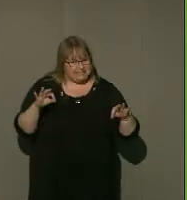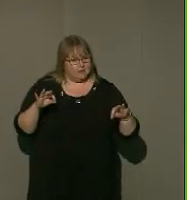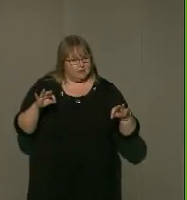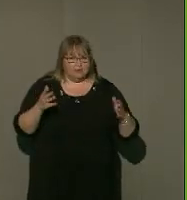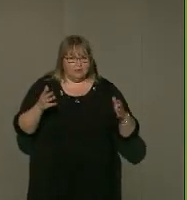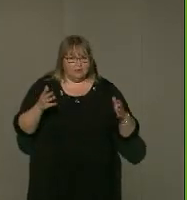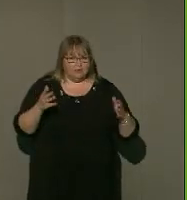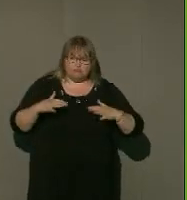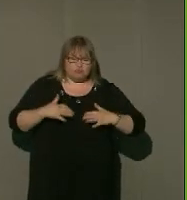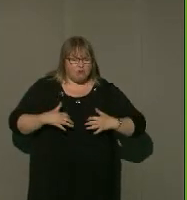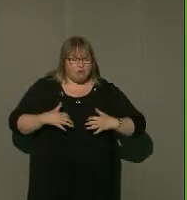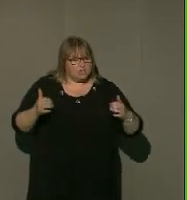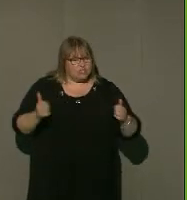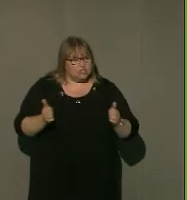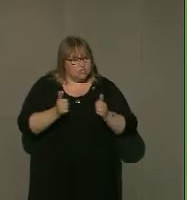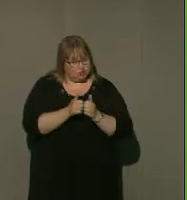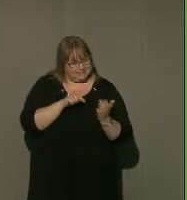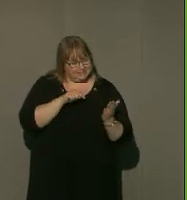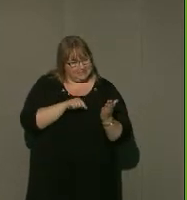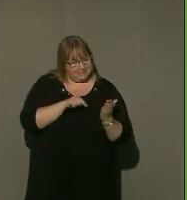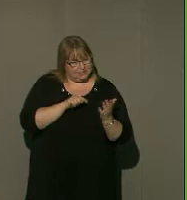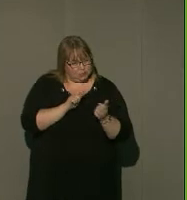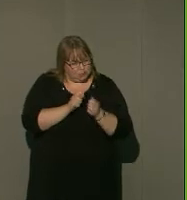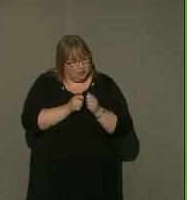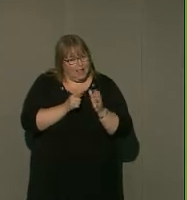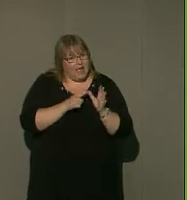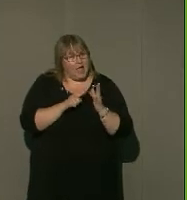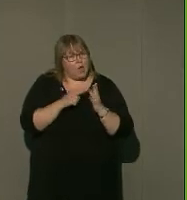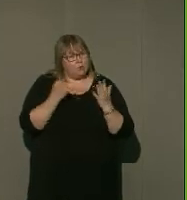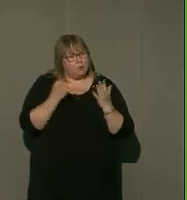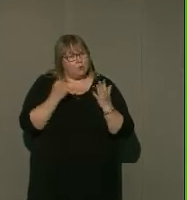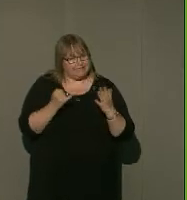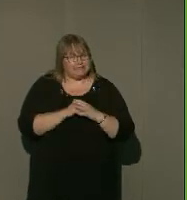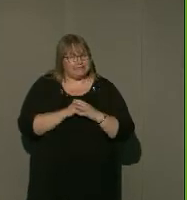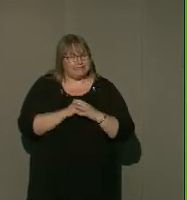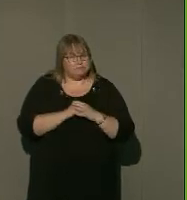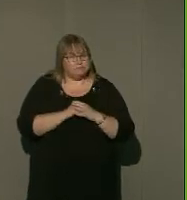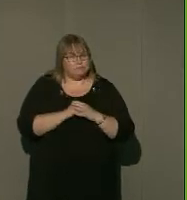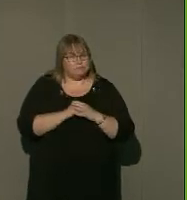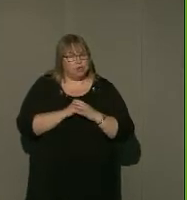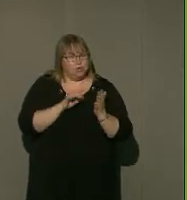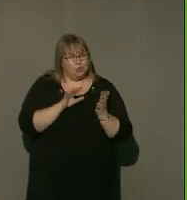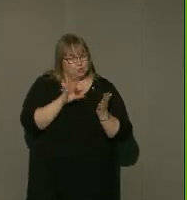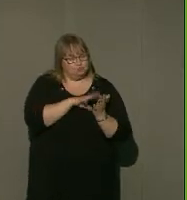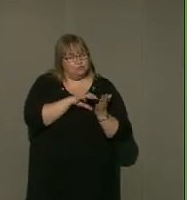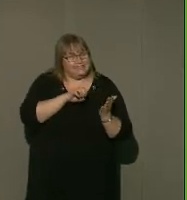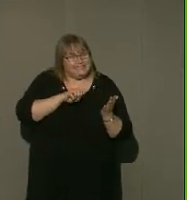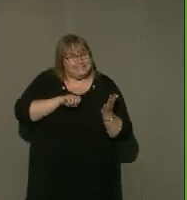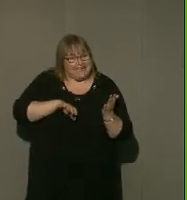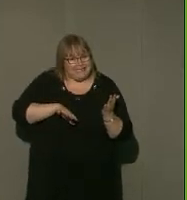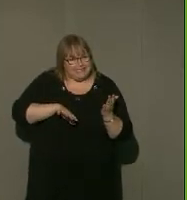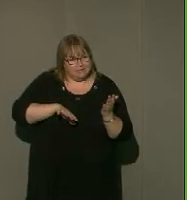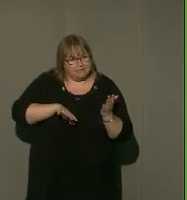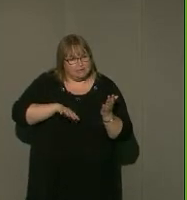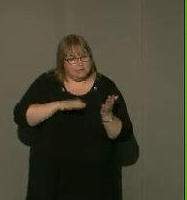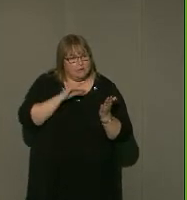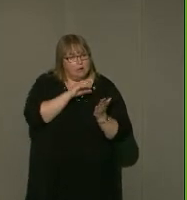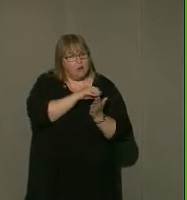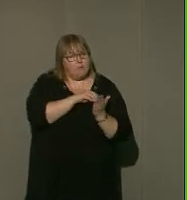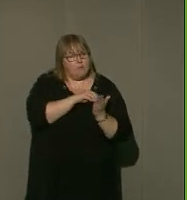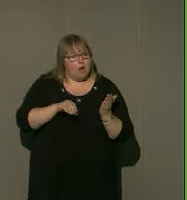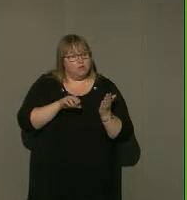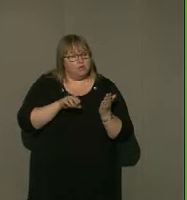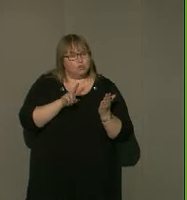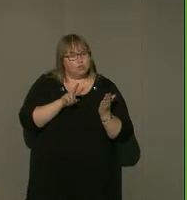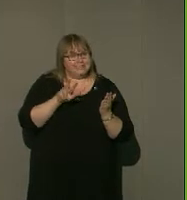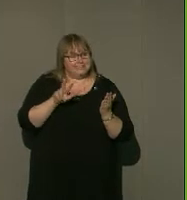to agree that alteration to AO6 to delete the part of 23 that